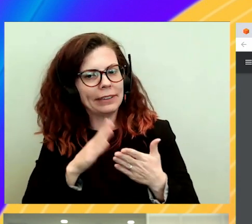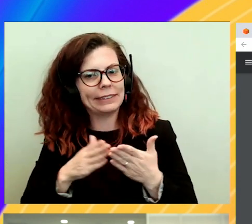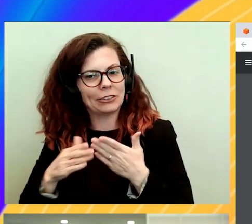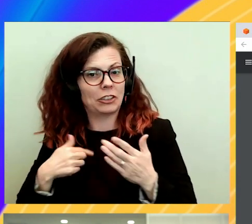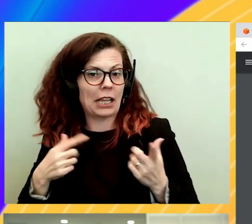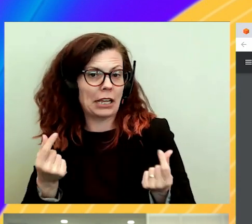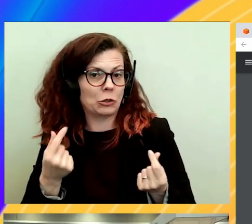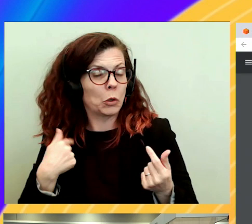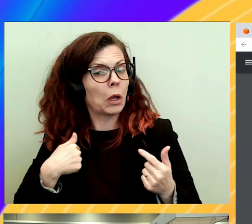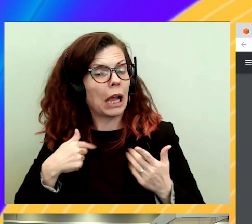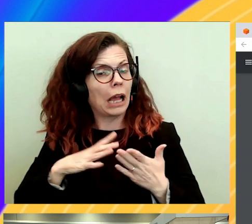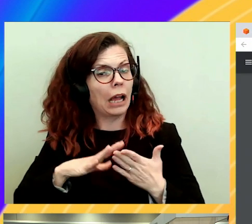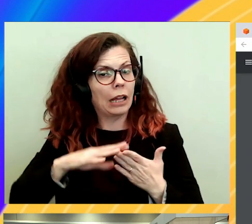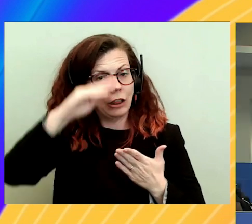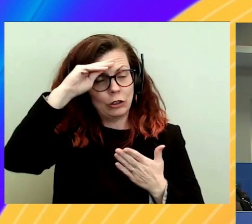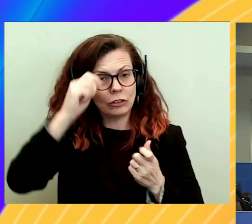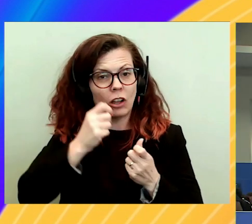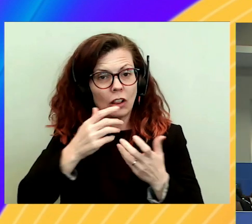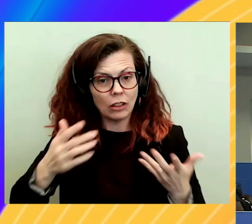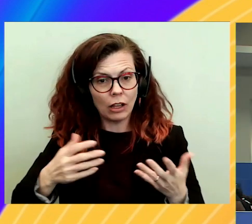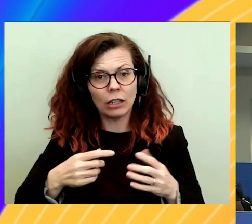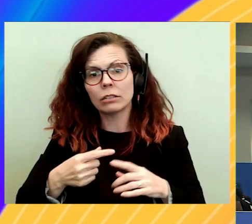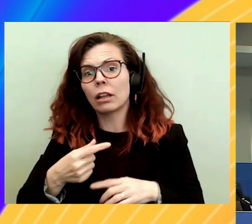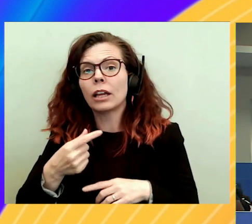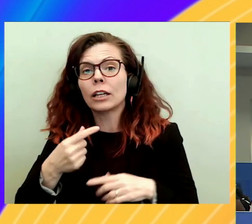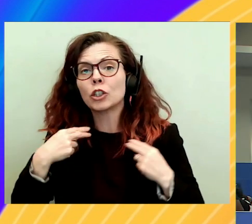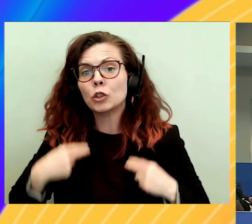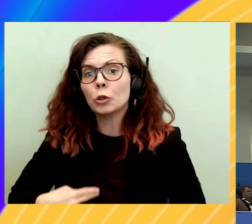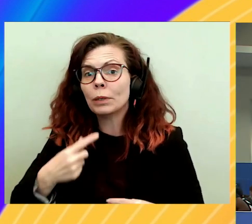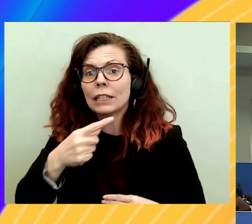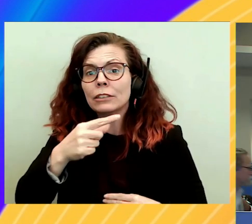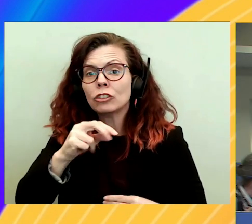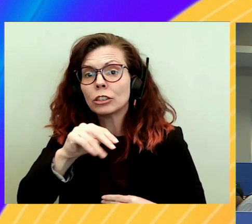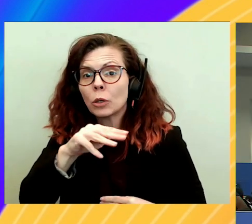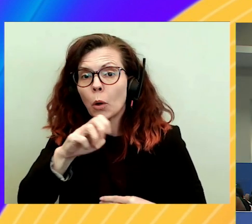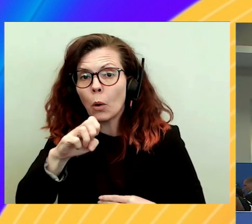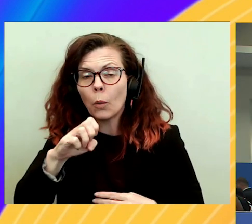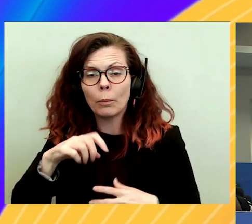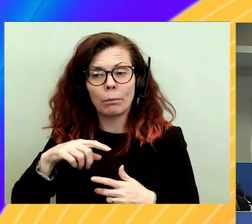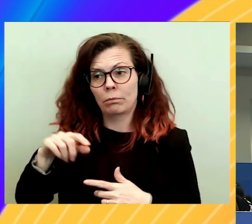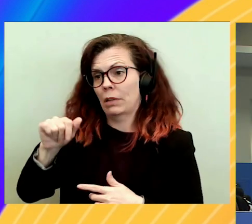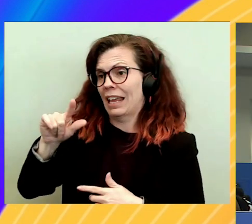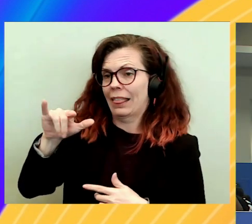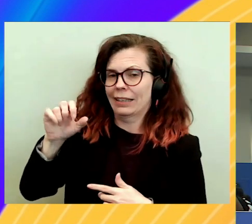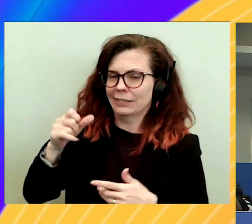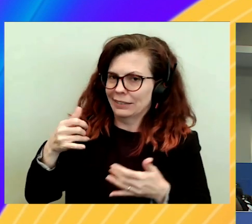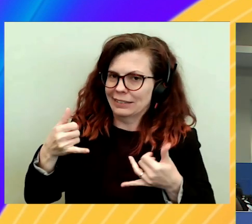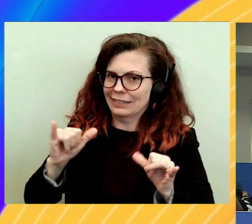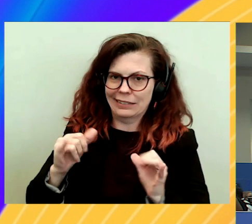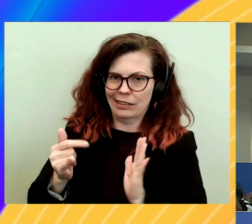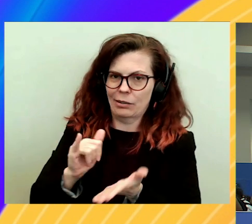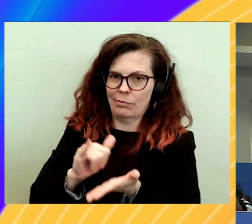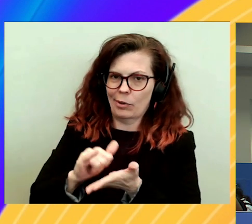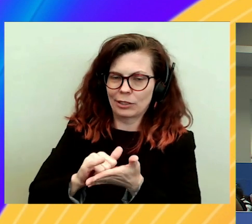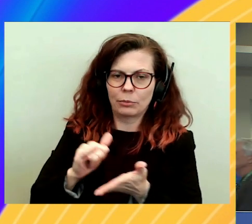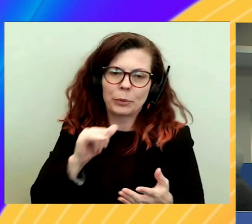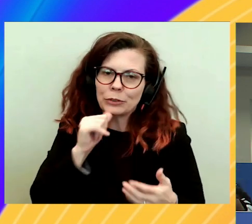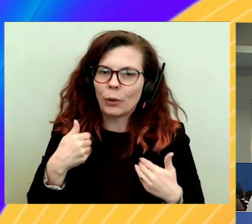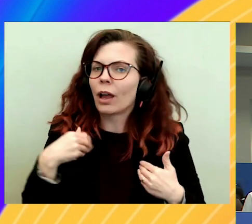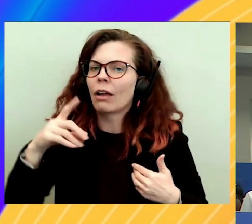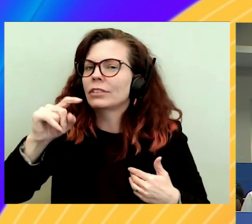lot about human genomes. Yeah. The aliens are still not possibly real. At least we don't have data on their genomes